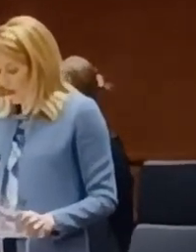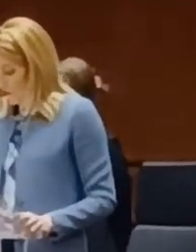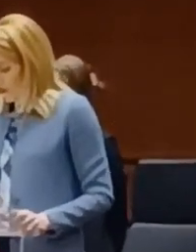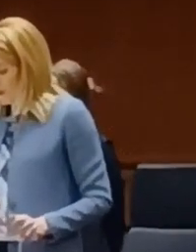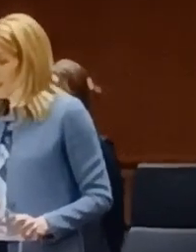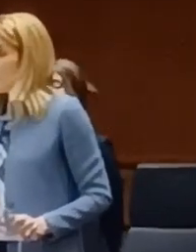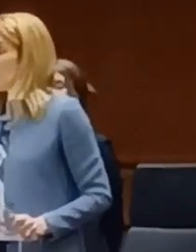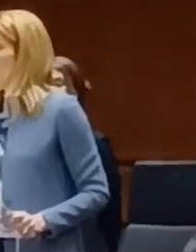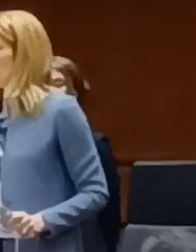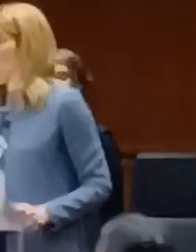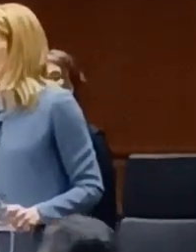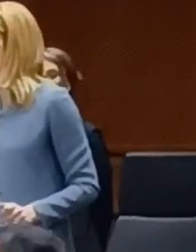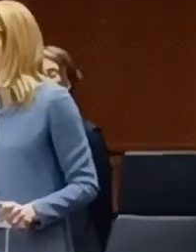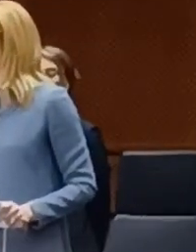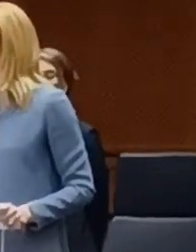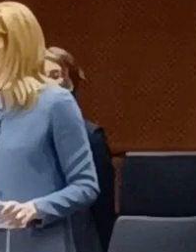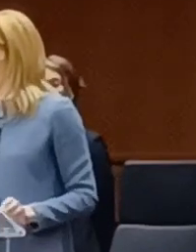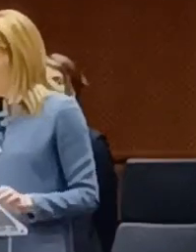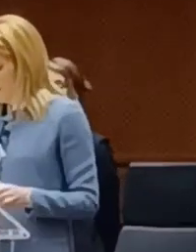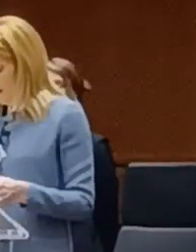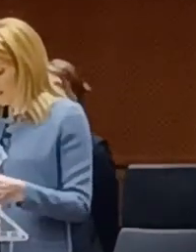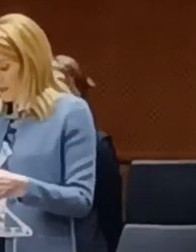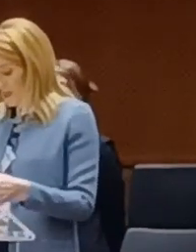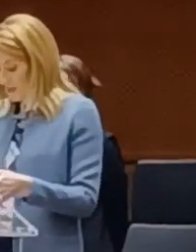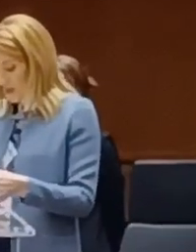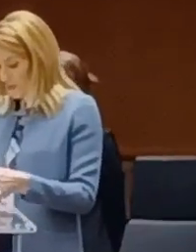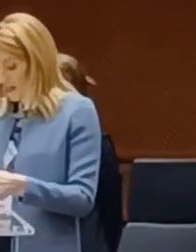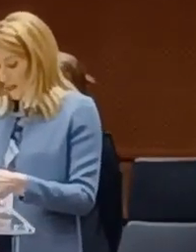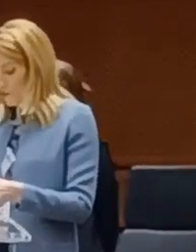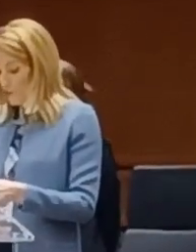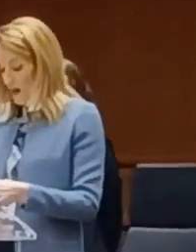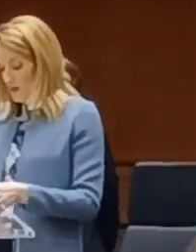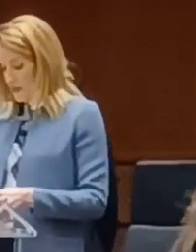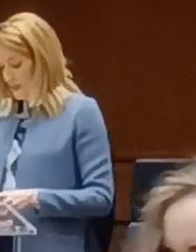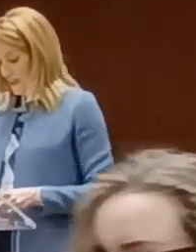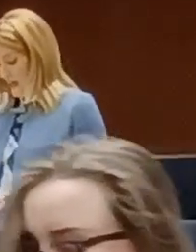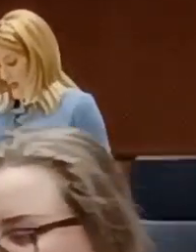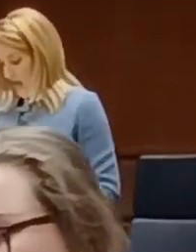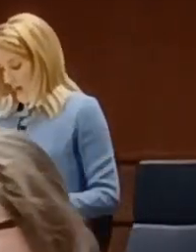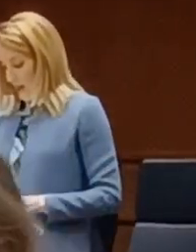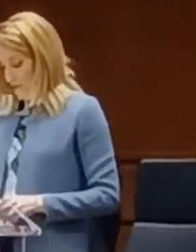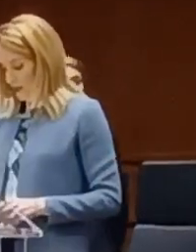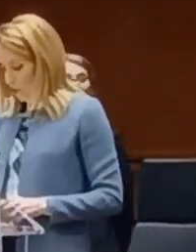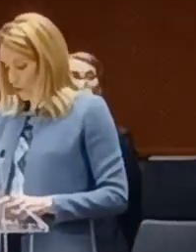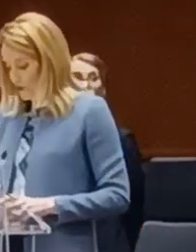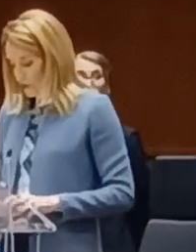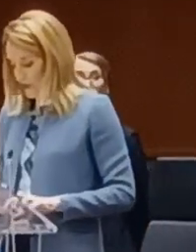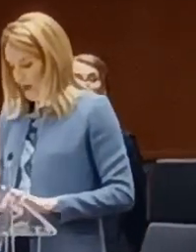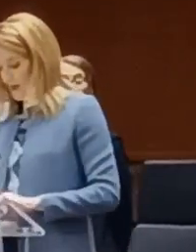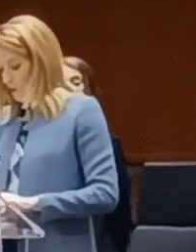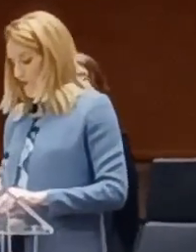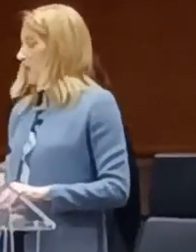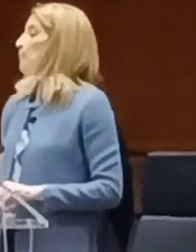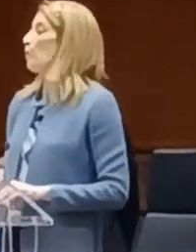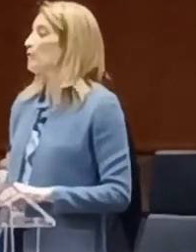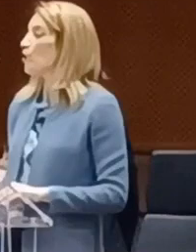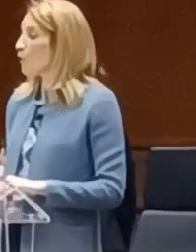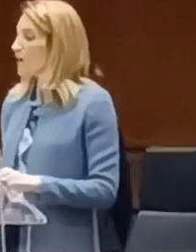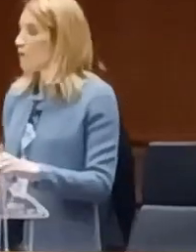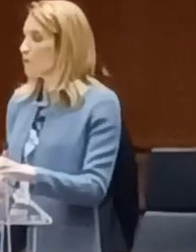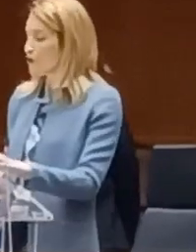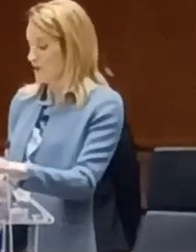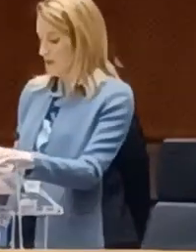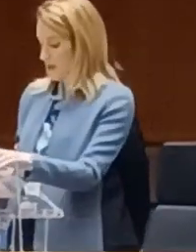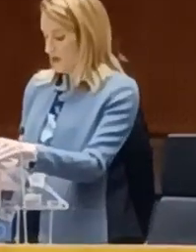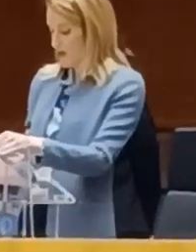The challenges that you have overcome to be amongst us are second to none, and I must also say that we support